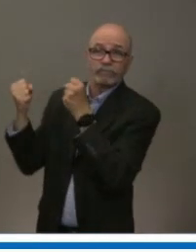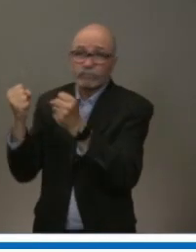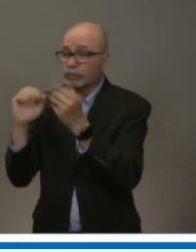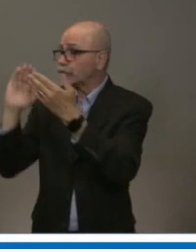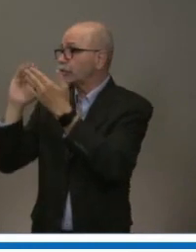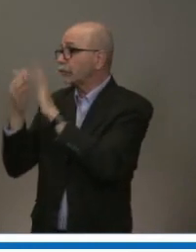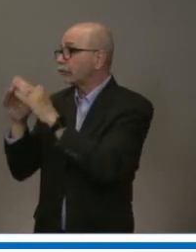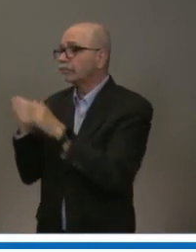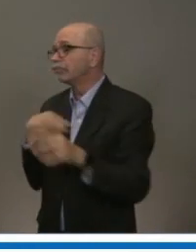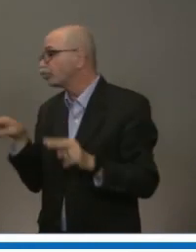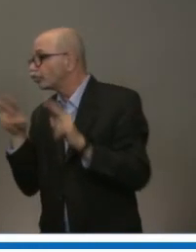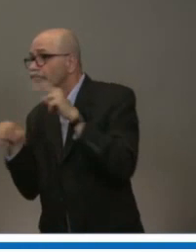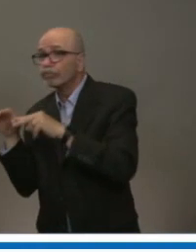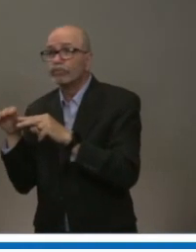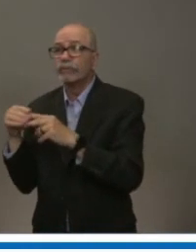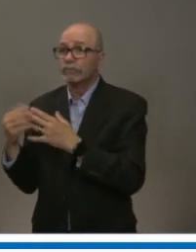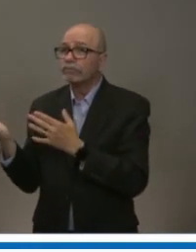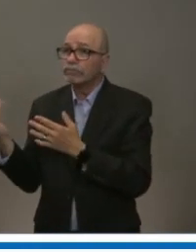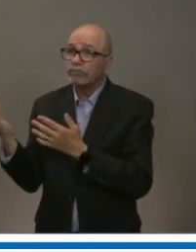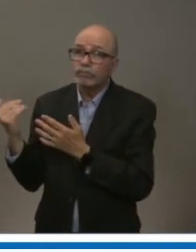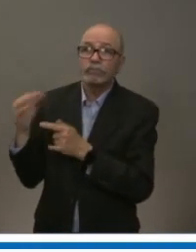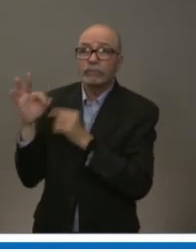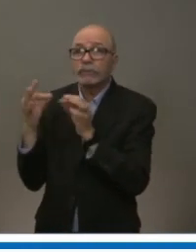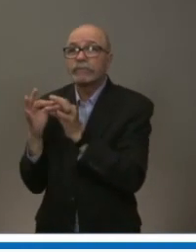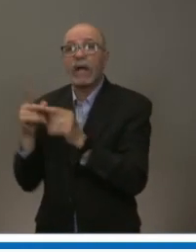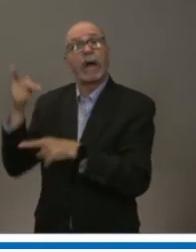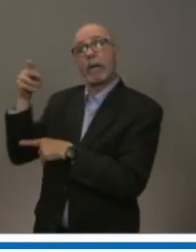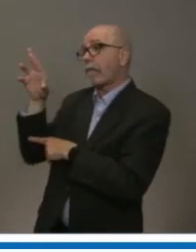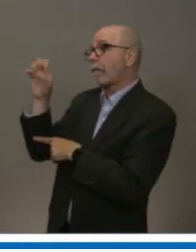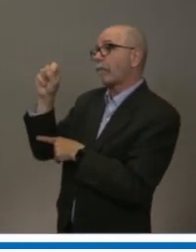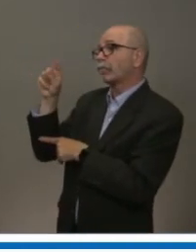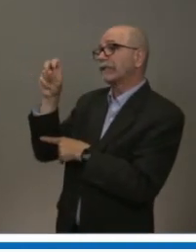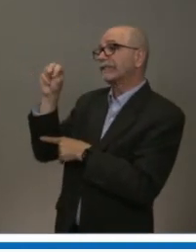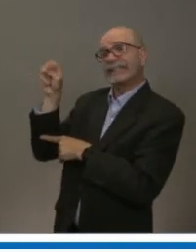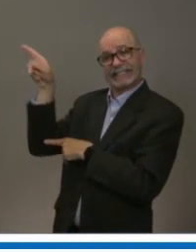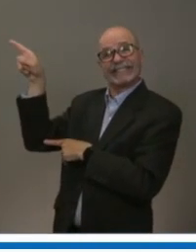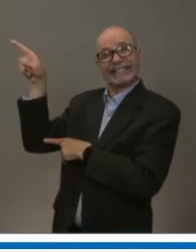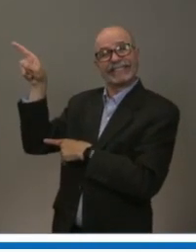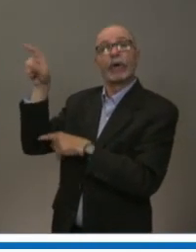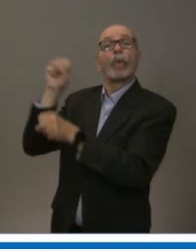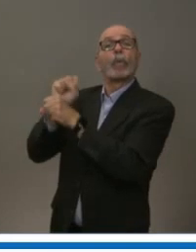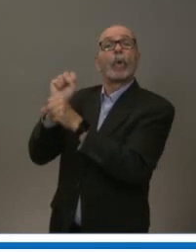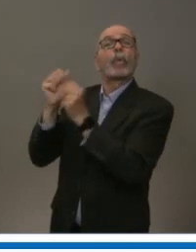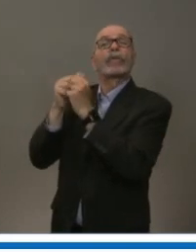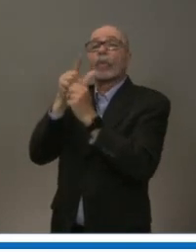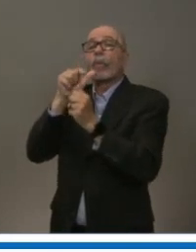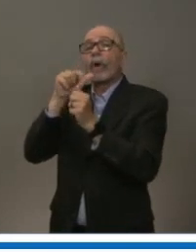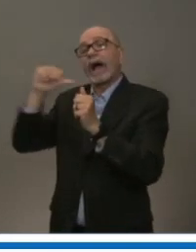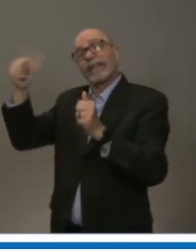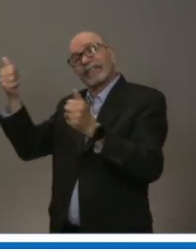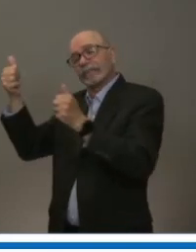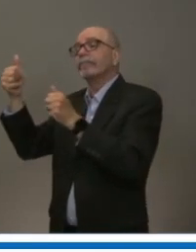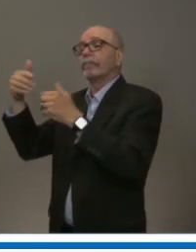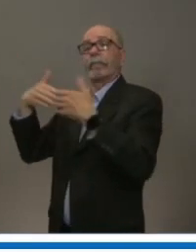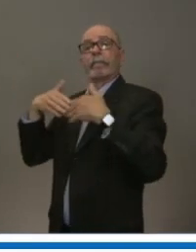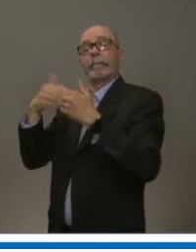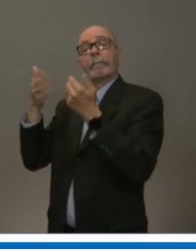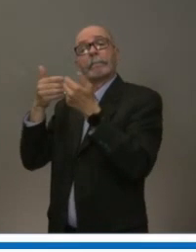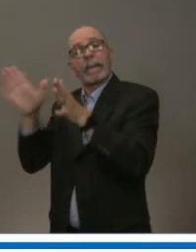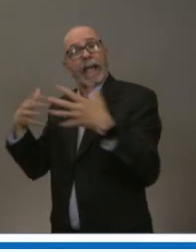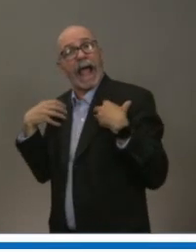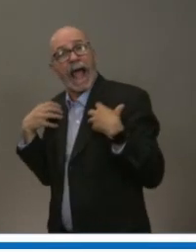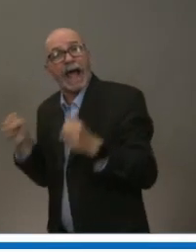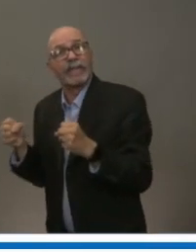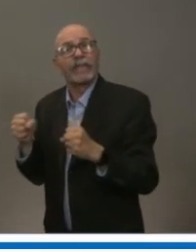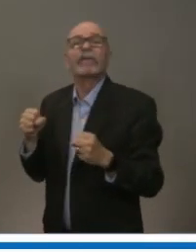community has been working with public health to ensure that we can increase the number of tests that take place in that community,